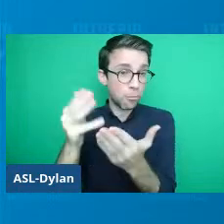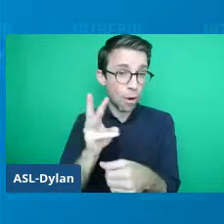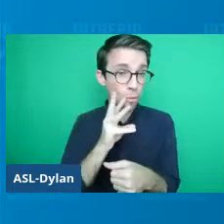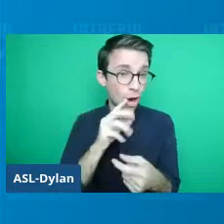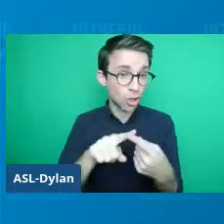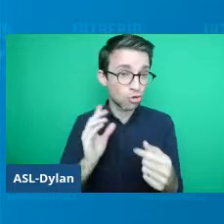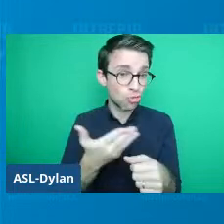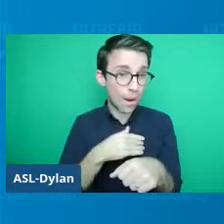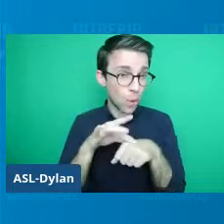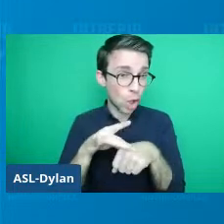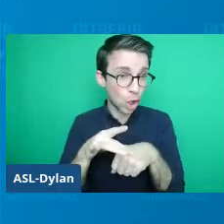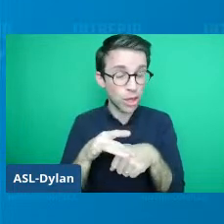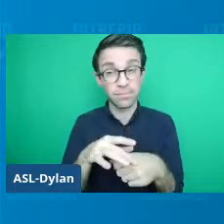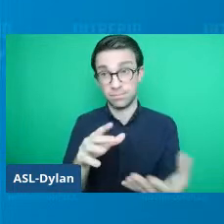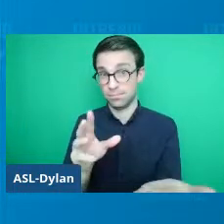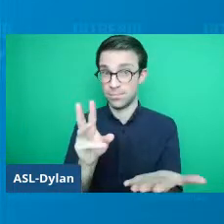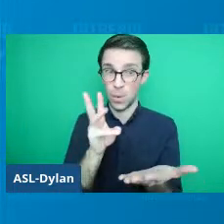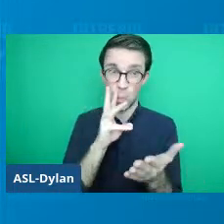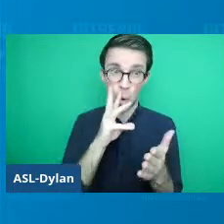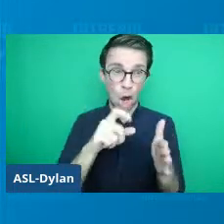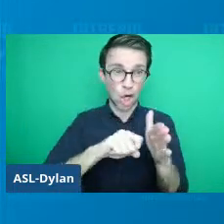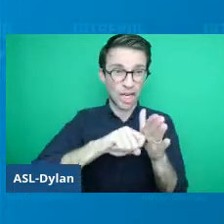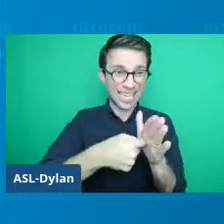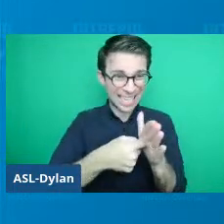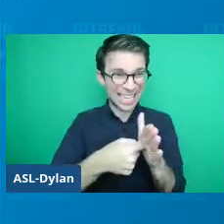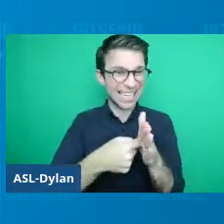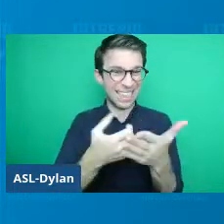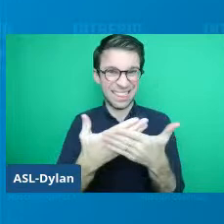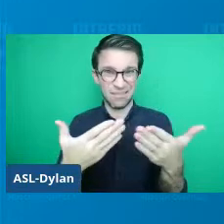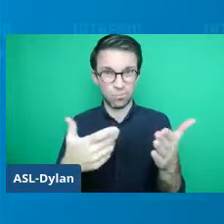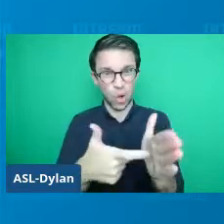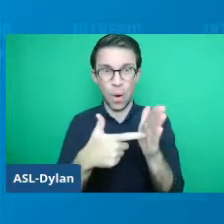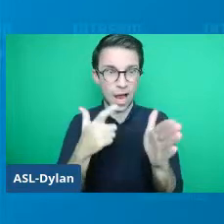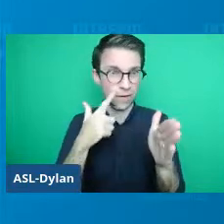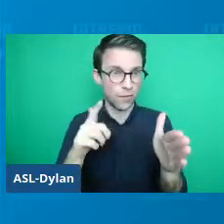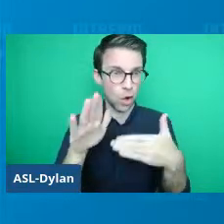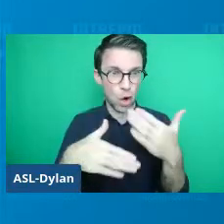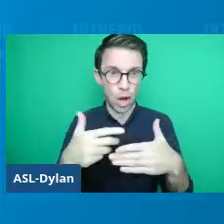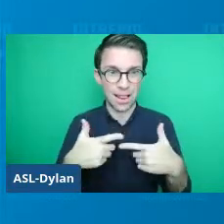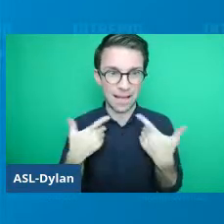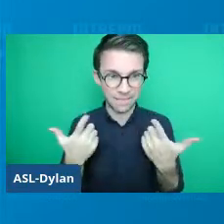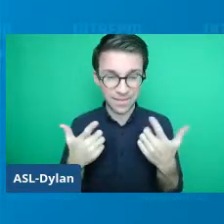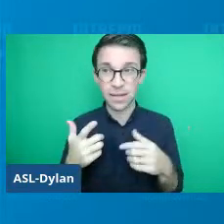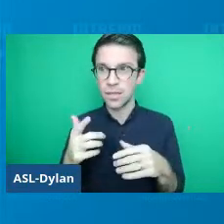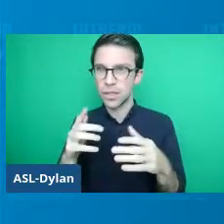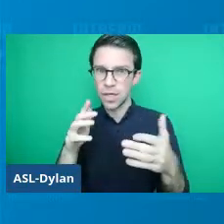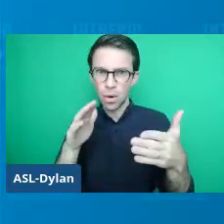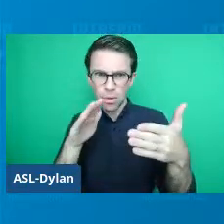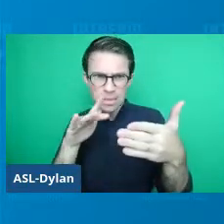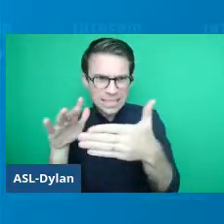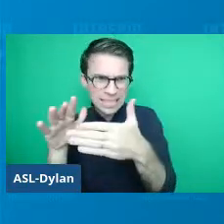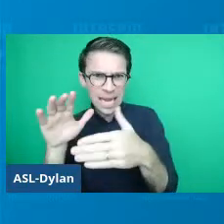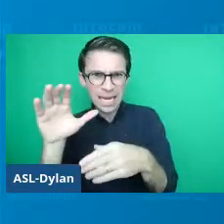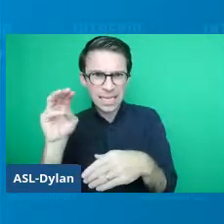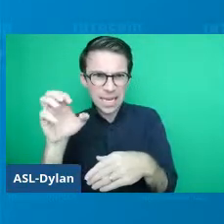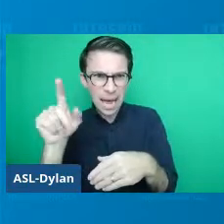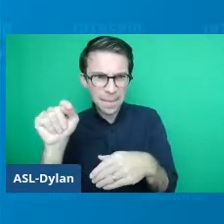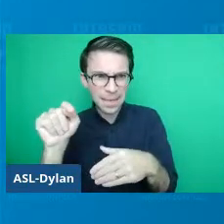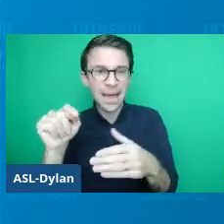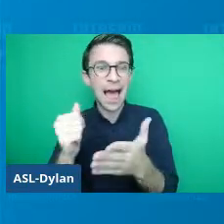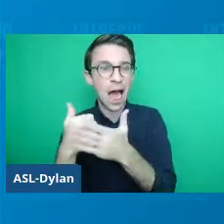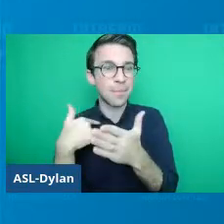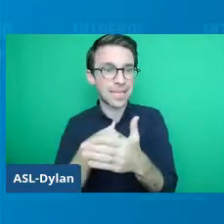we all know, is one of the key ingredients for life. So by recreating the anatomy of a comet, we've unlocked a piece of our own